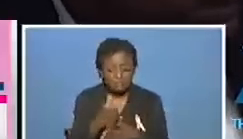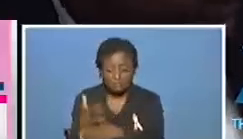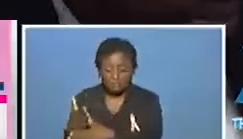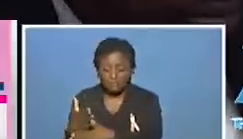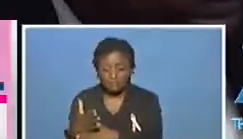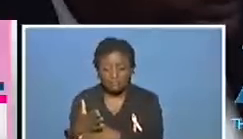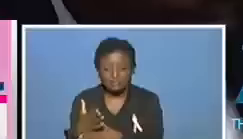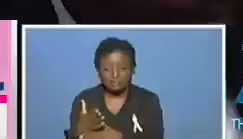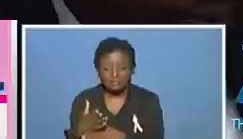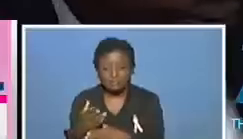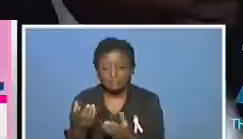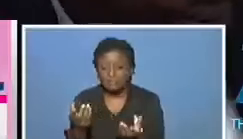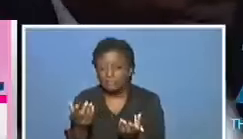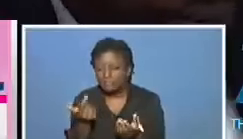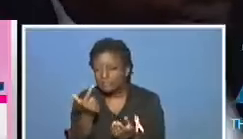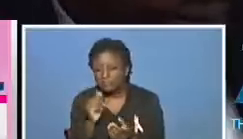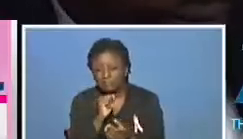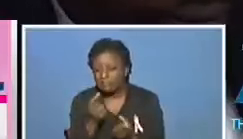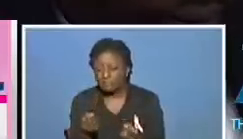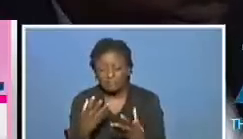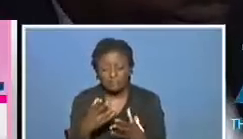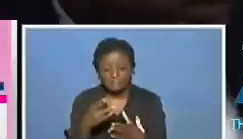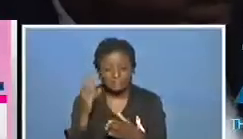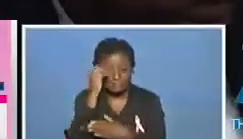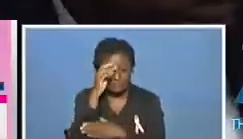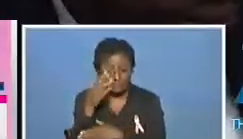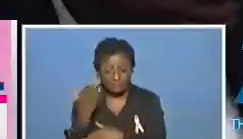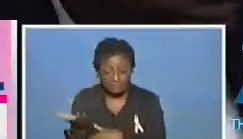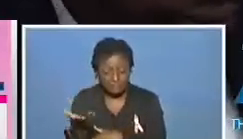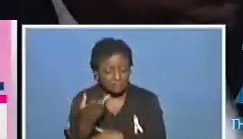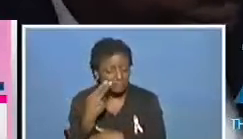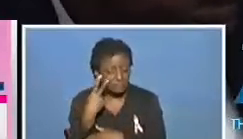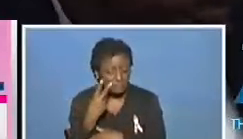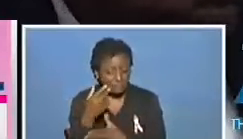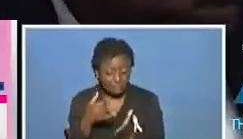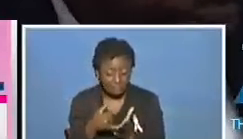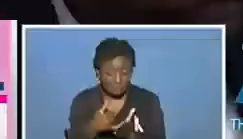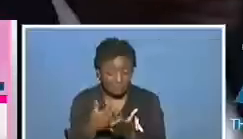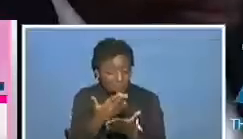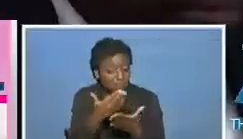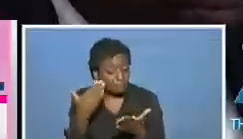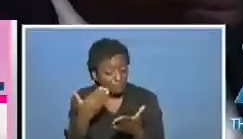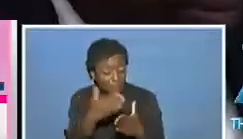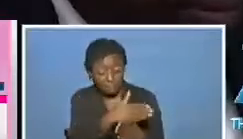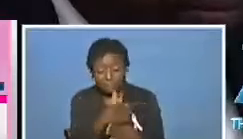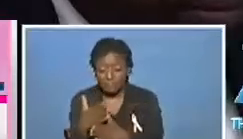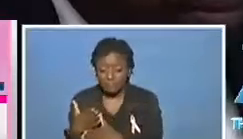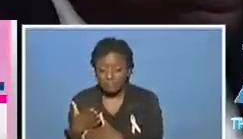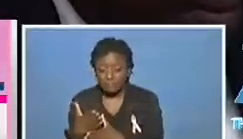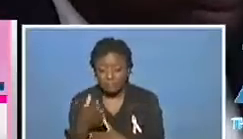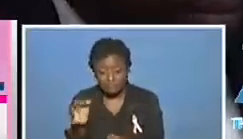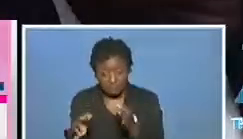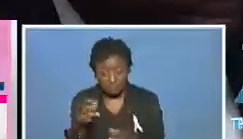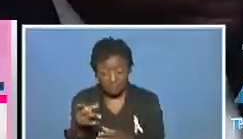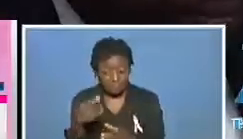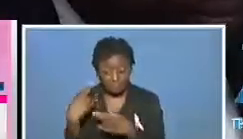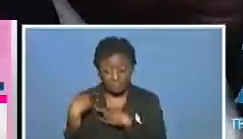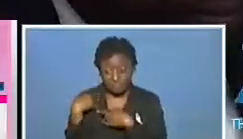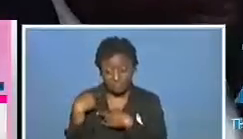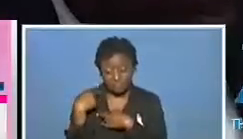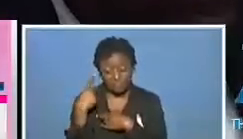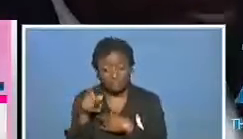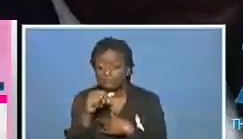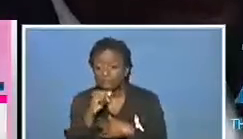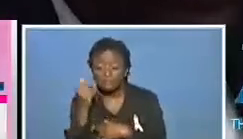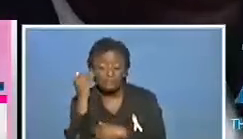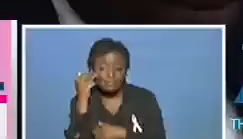of the ministers in here even saw it before it was released. So if you were responsible for state-owned enterprises and we asked you about it, you didn't know? Because they